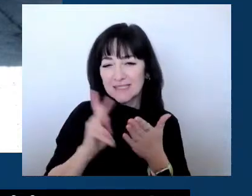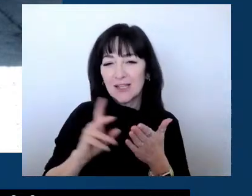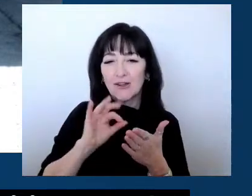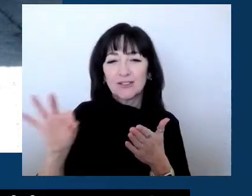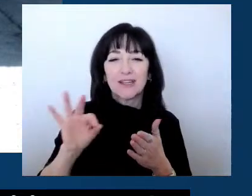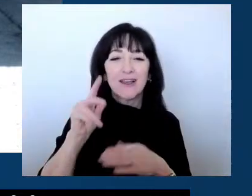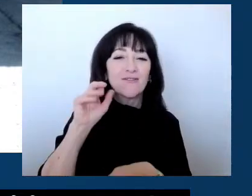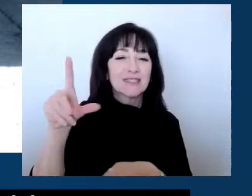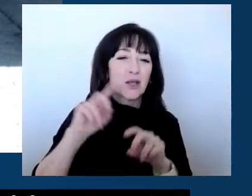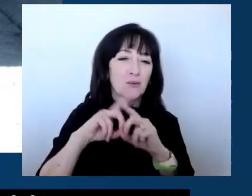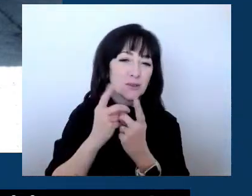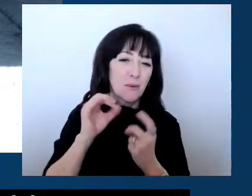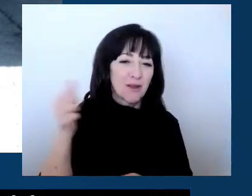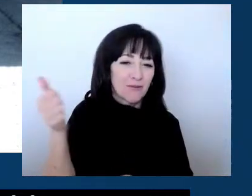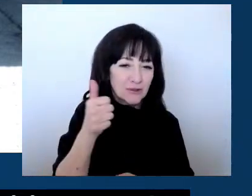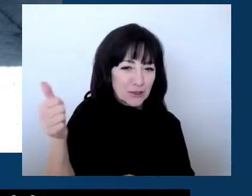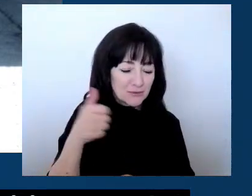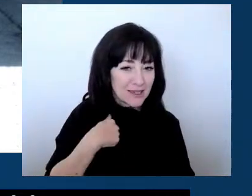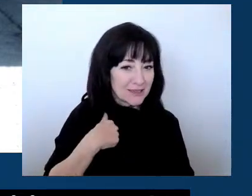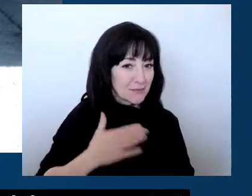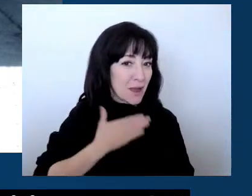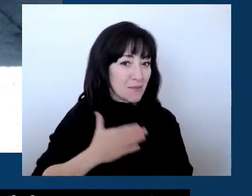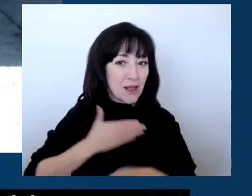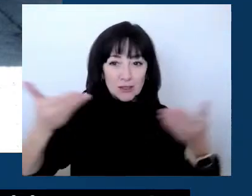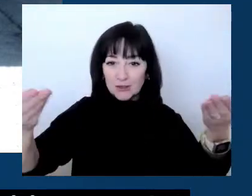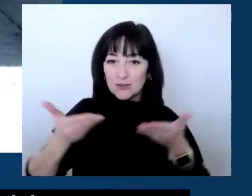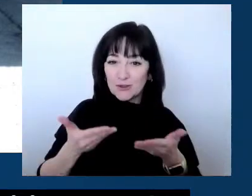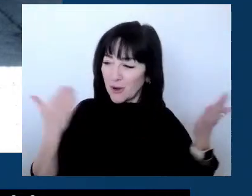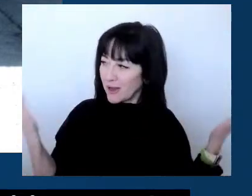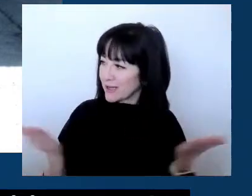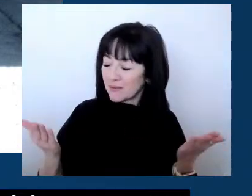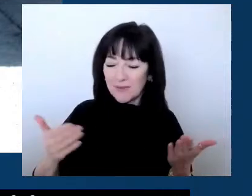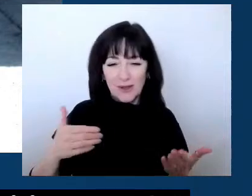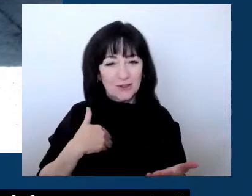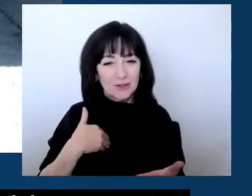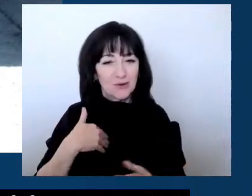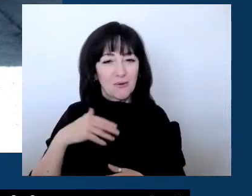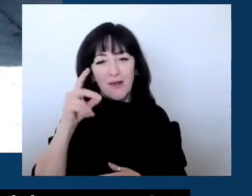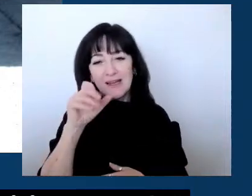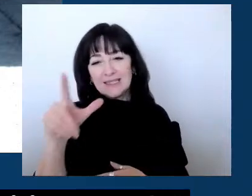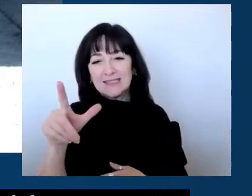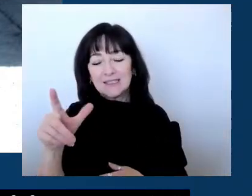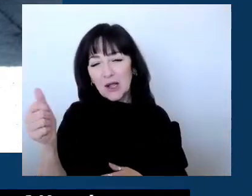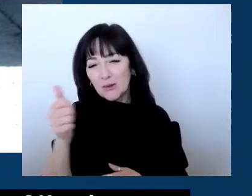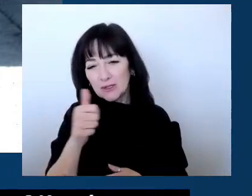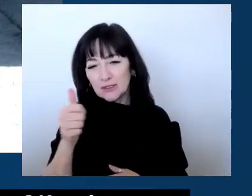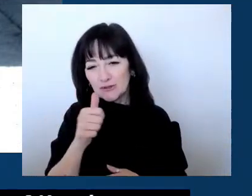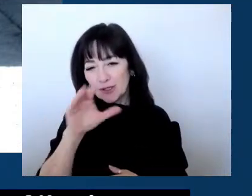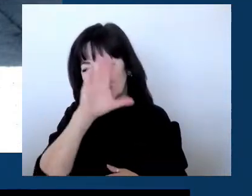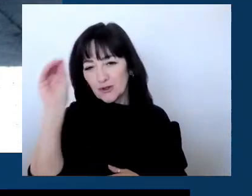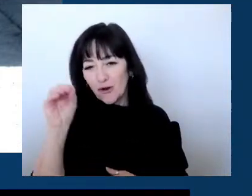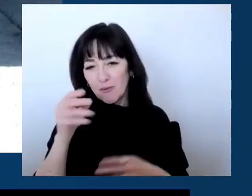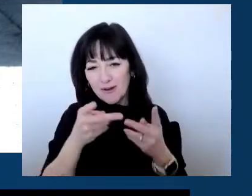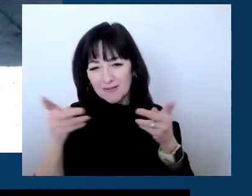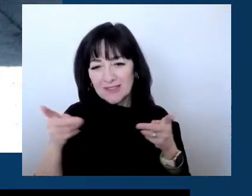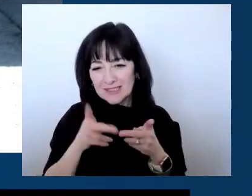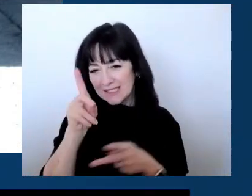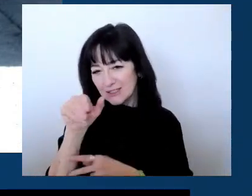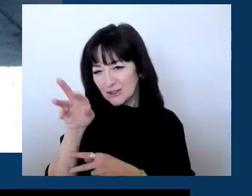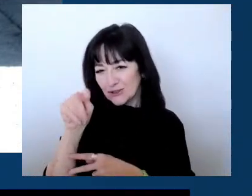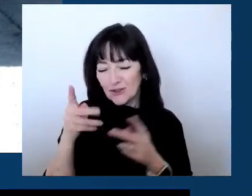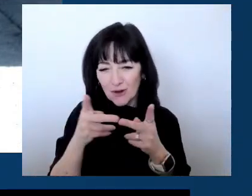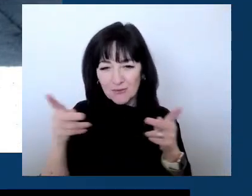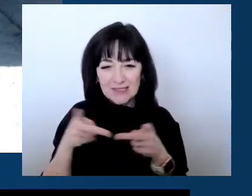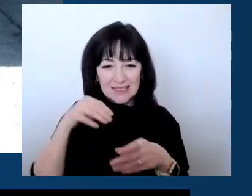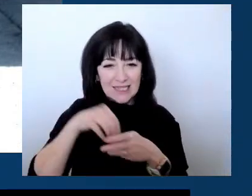my pleasure to welcome you all here to our Delaware Transit Corporation facility here in Wilmington, and to highlight how the